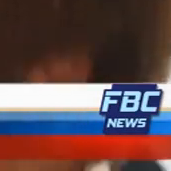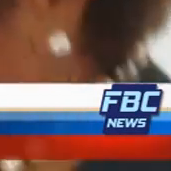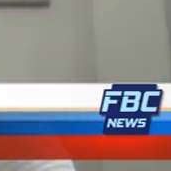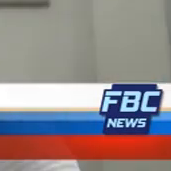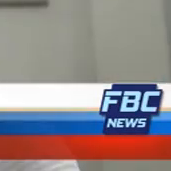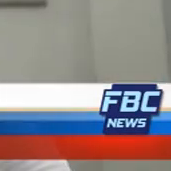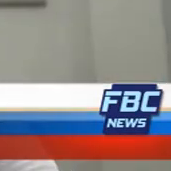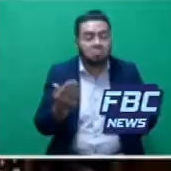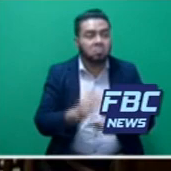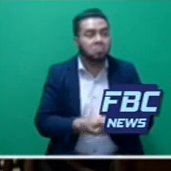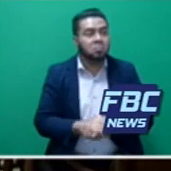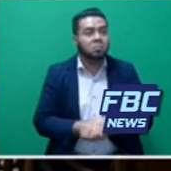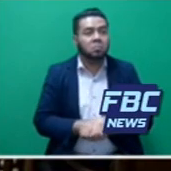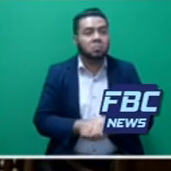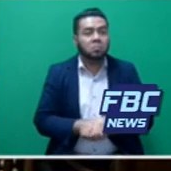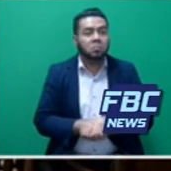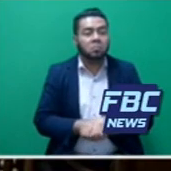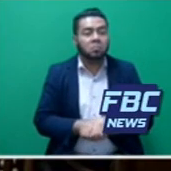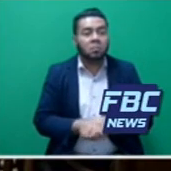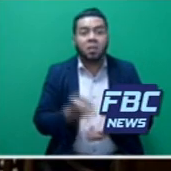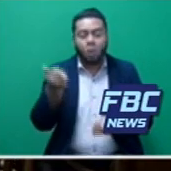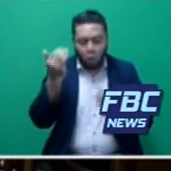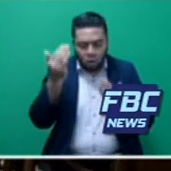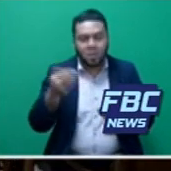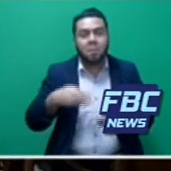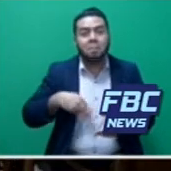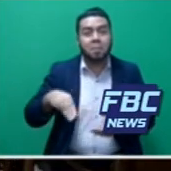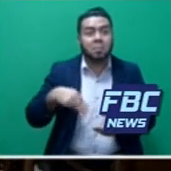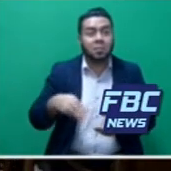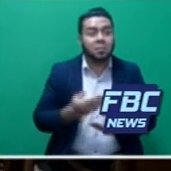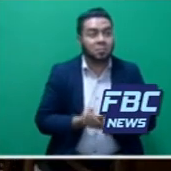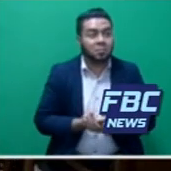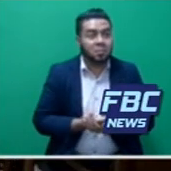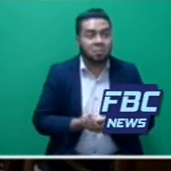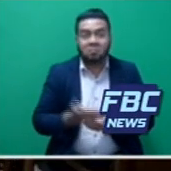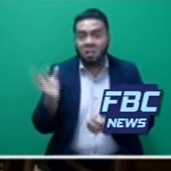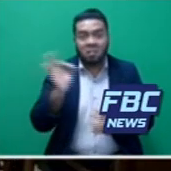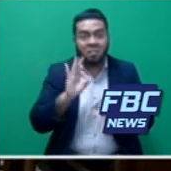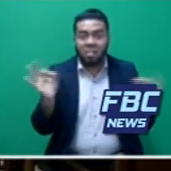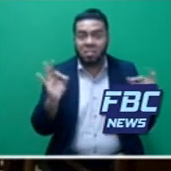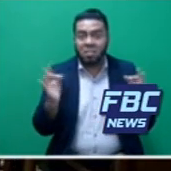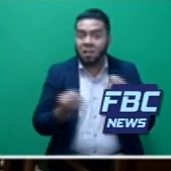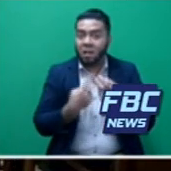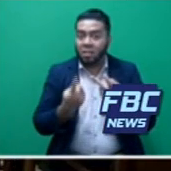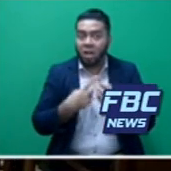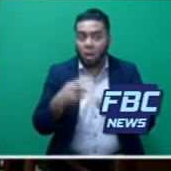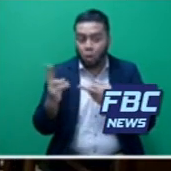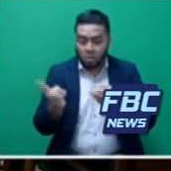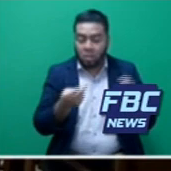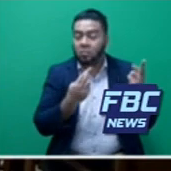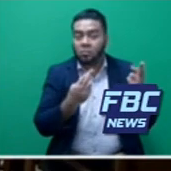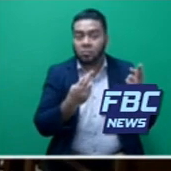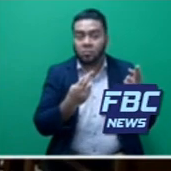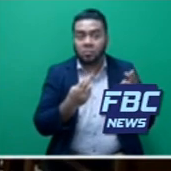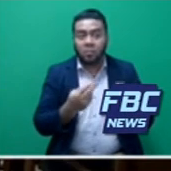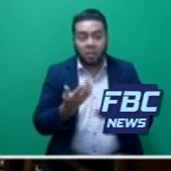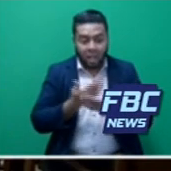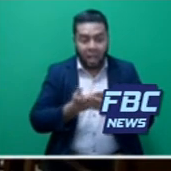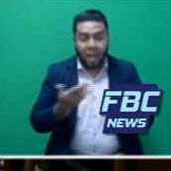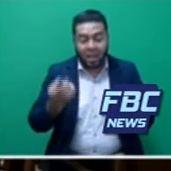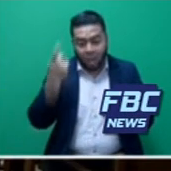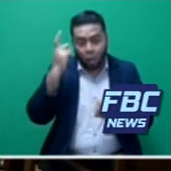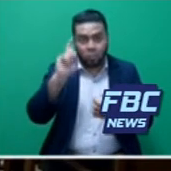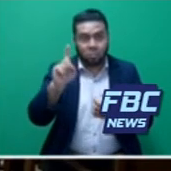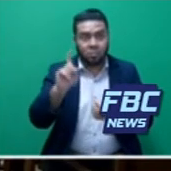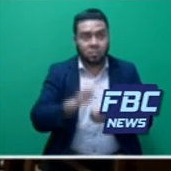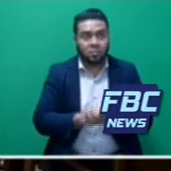this morning. Honourable members, there being no further nominations, I now